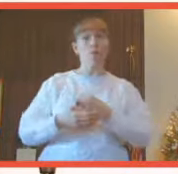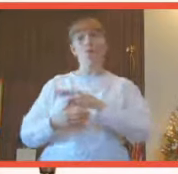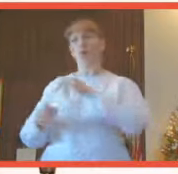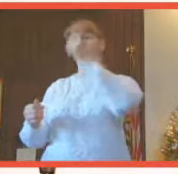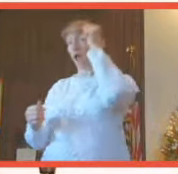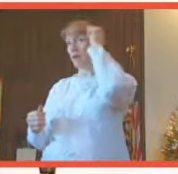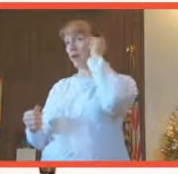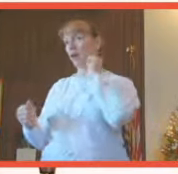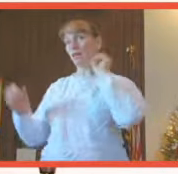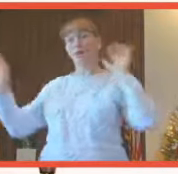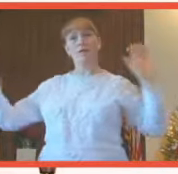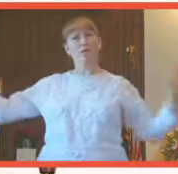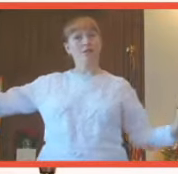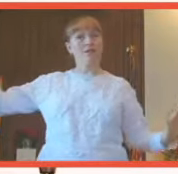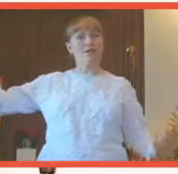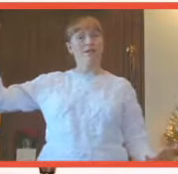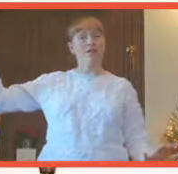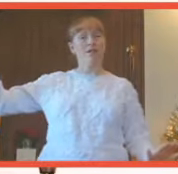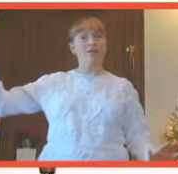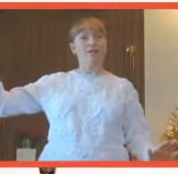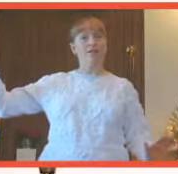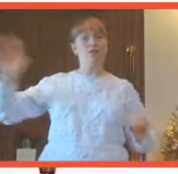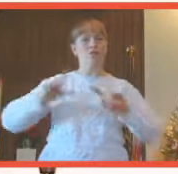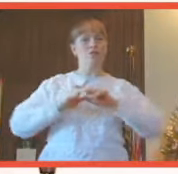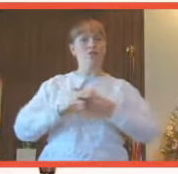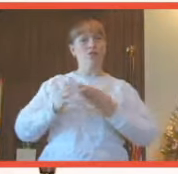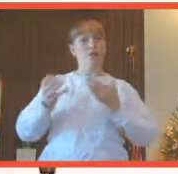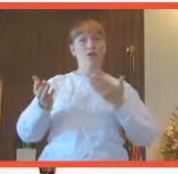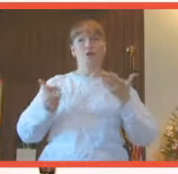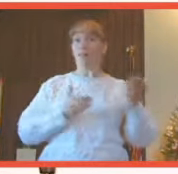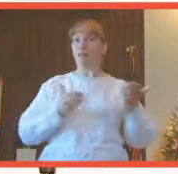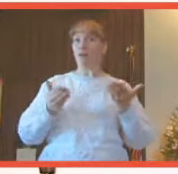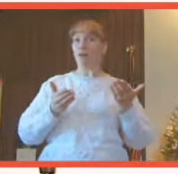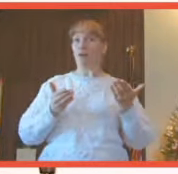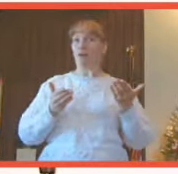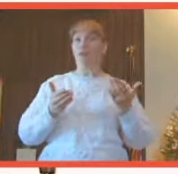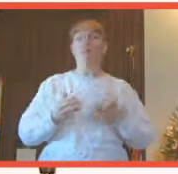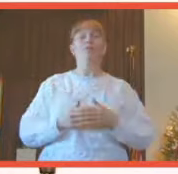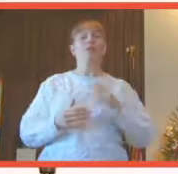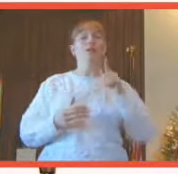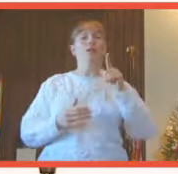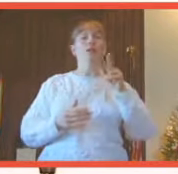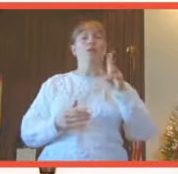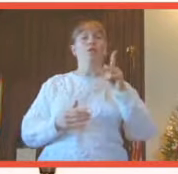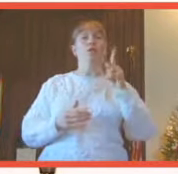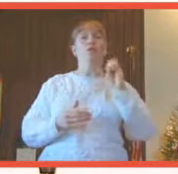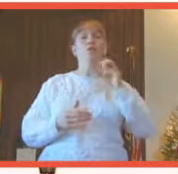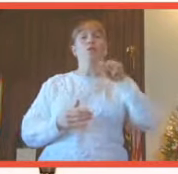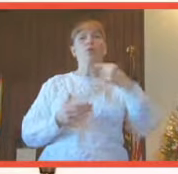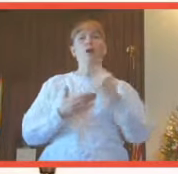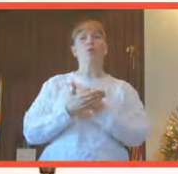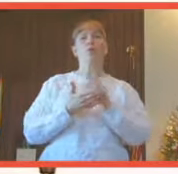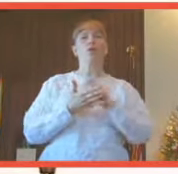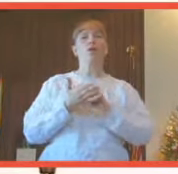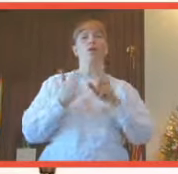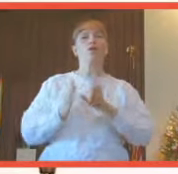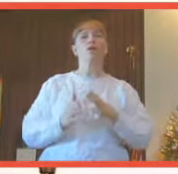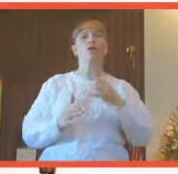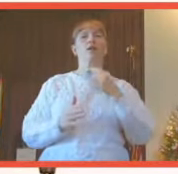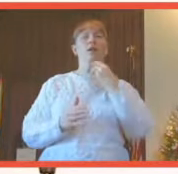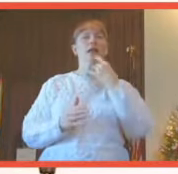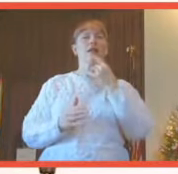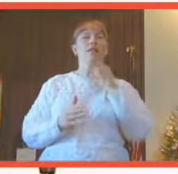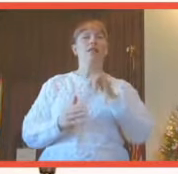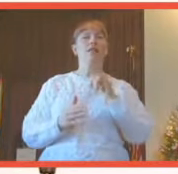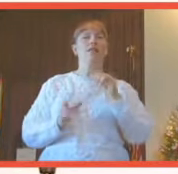an adult, beginning his ministry. Luke is the only gospel writer who gives us